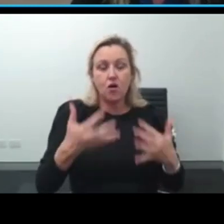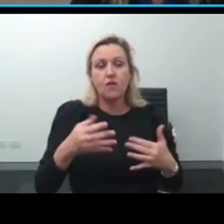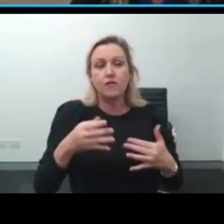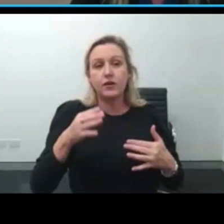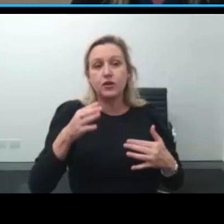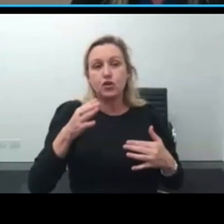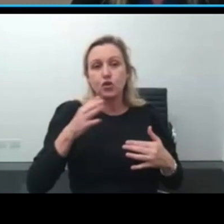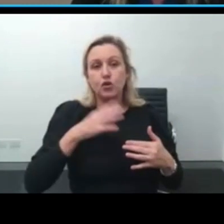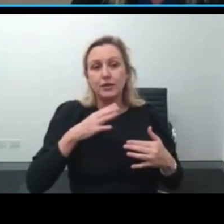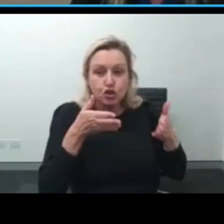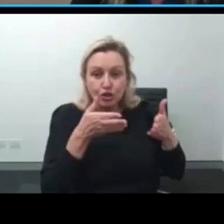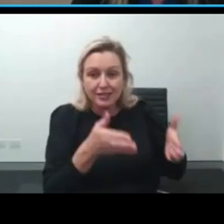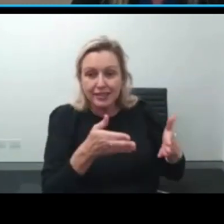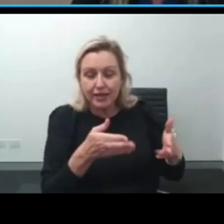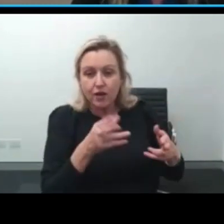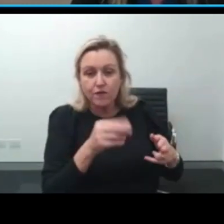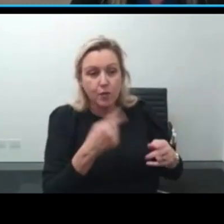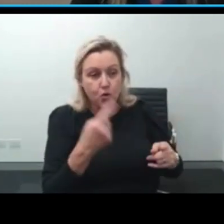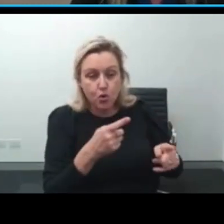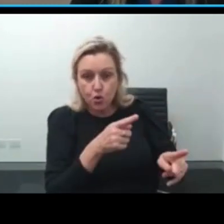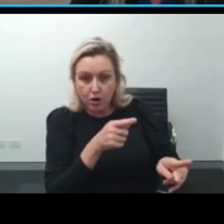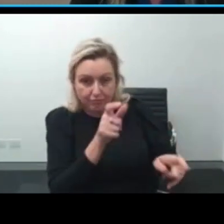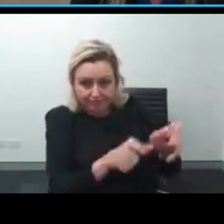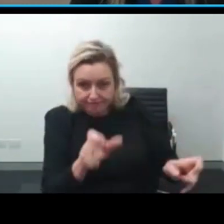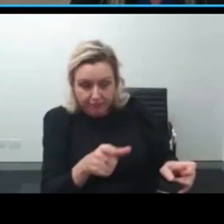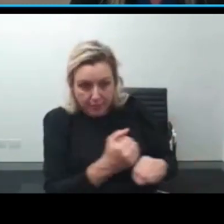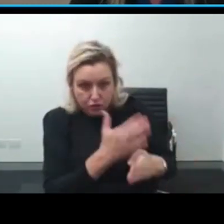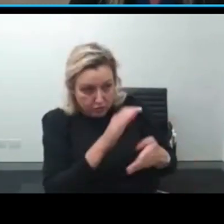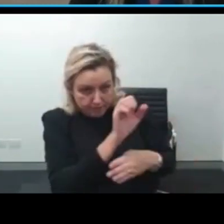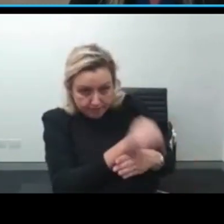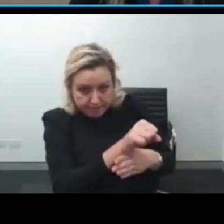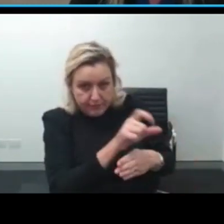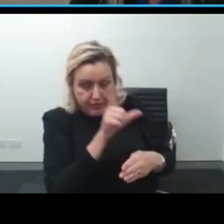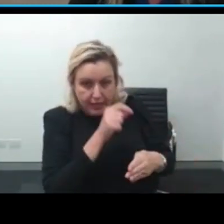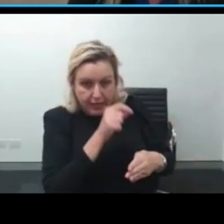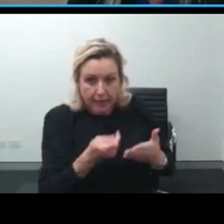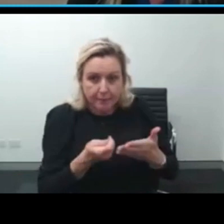obtain consent from their care recipients to increase prices to access the additional subsidy funding.